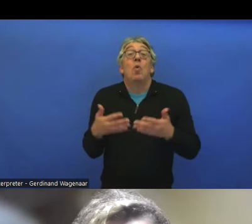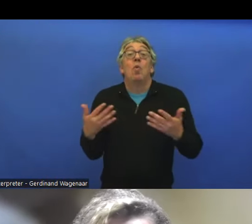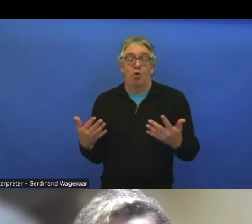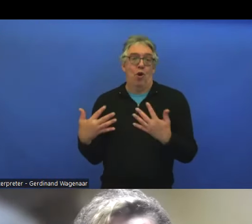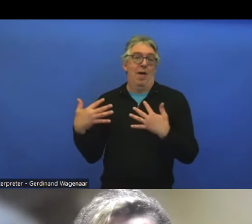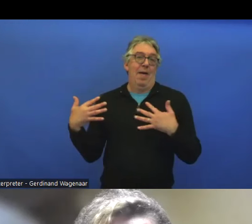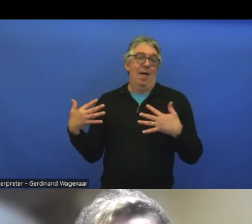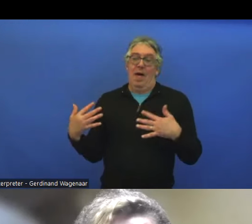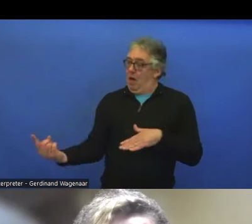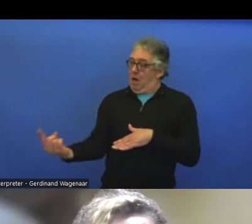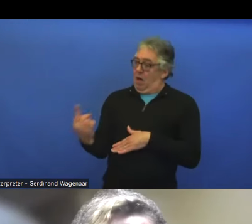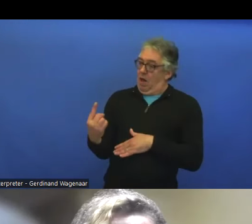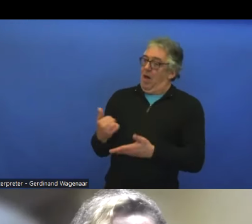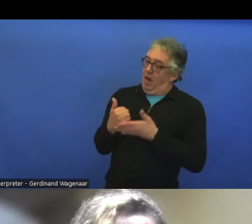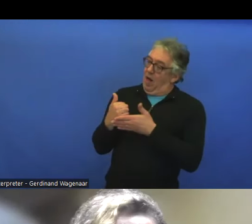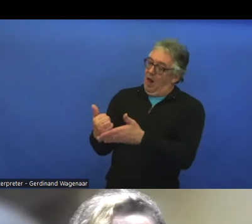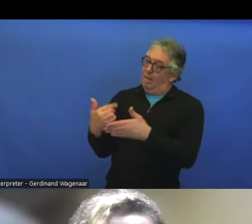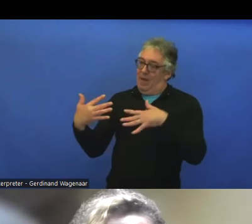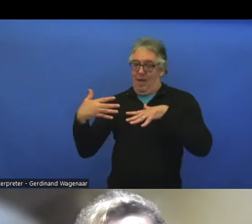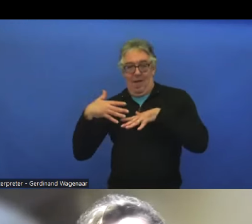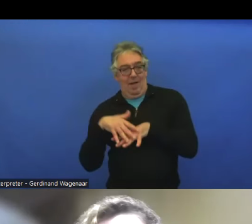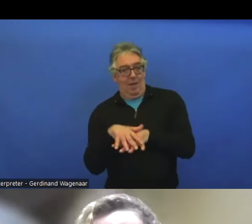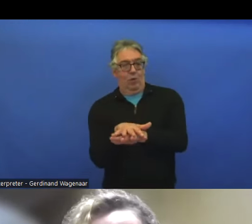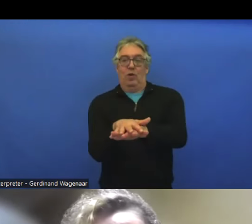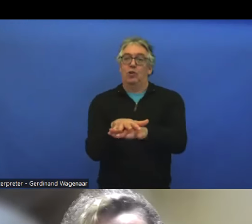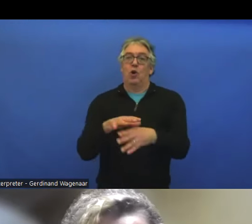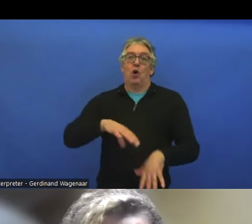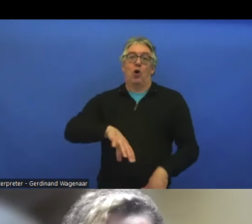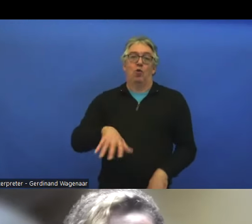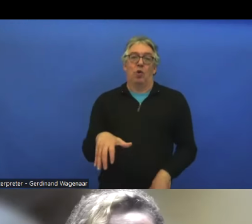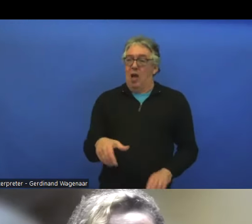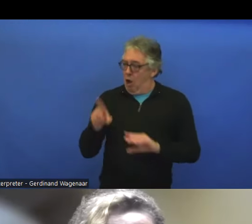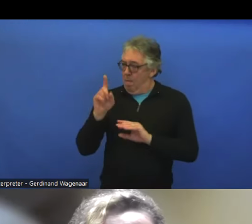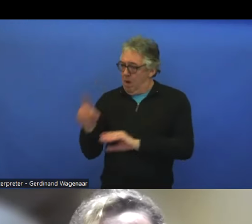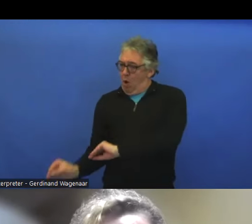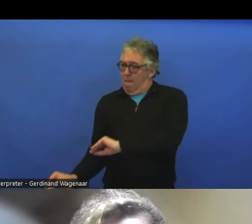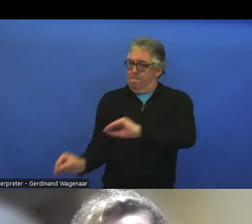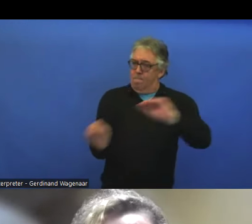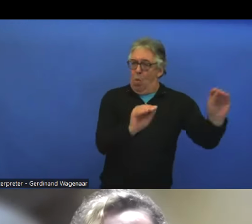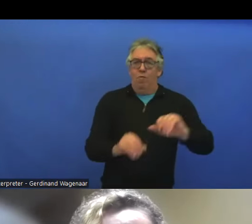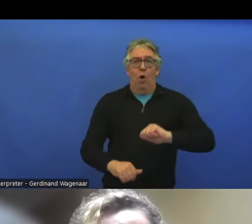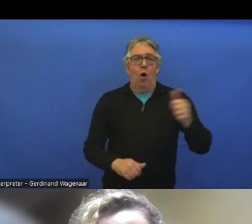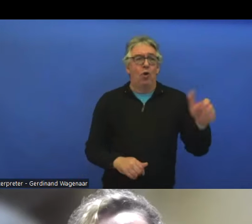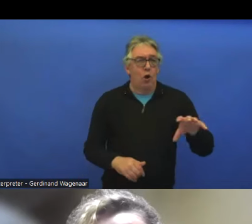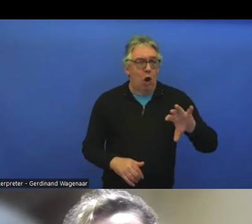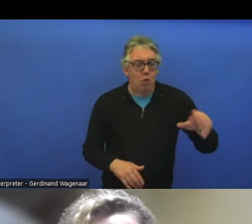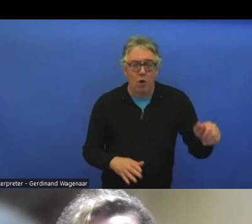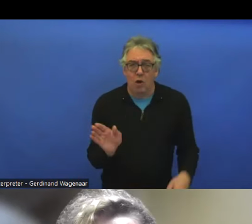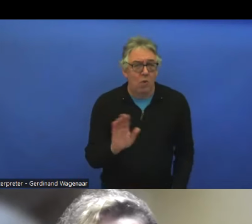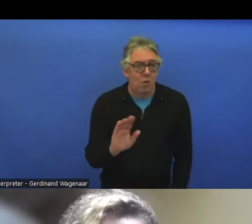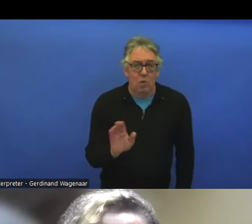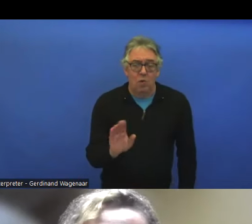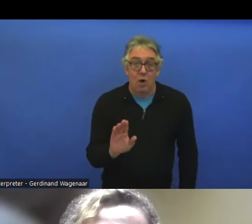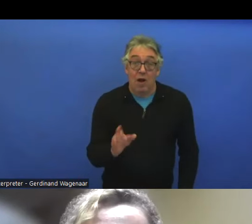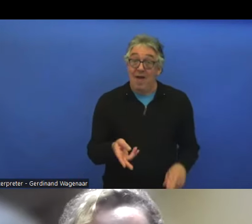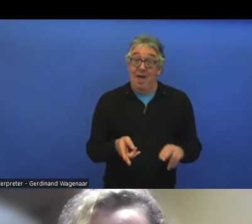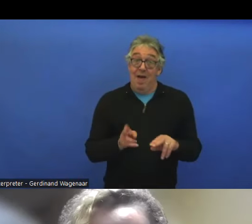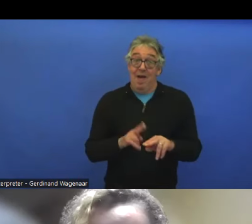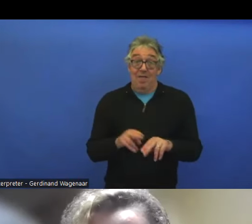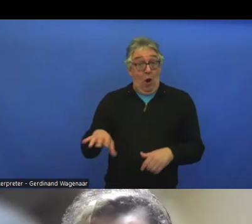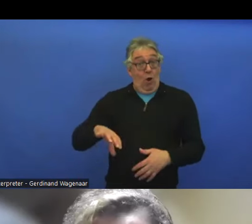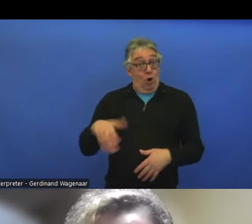the country. It's not necessarily resettlement to another state, because if this state has signed the 1951 convention, they